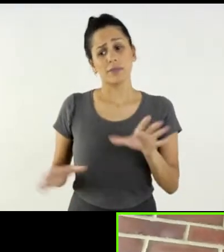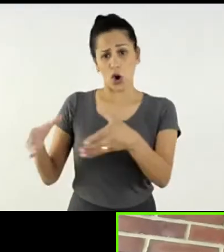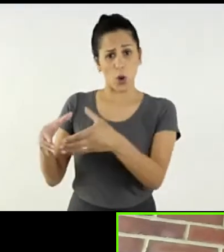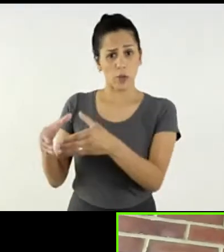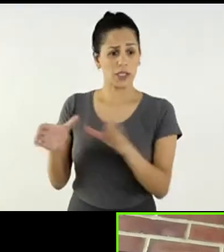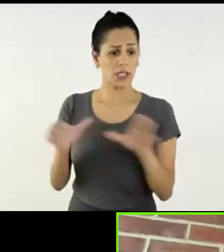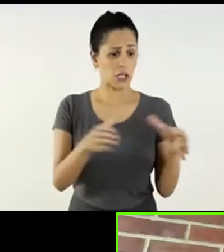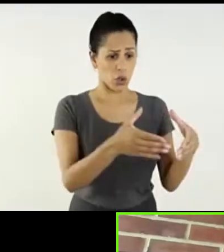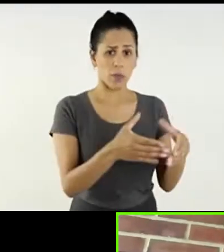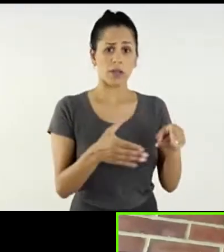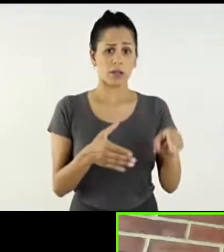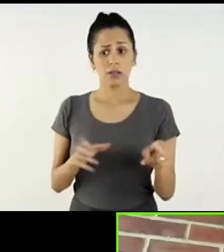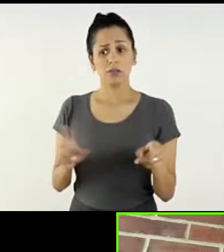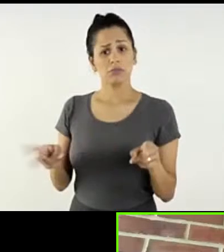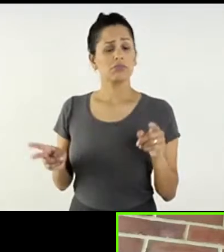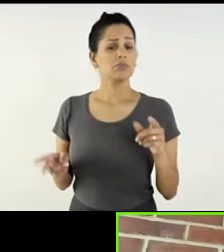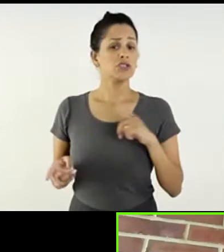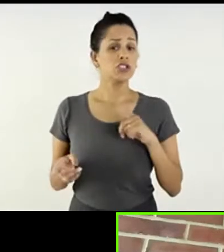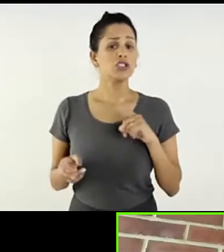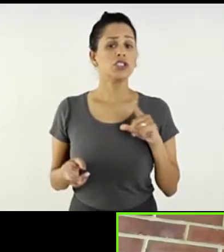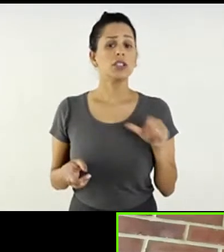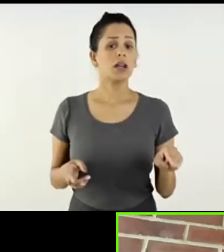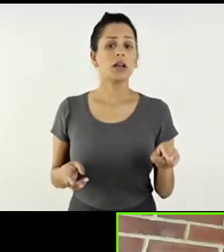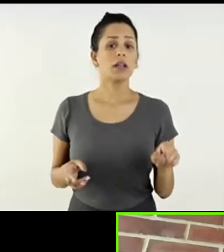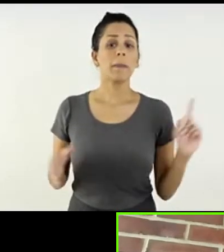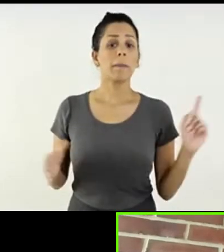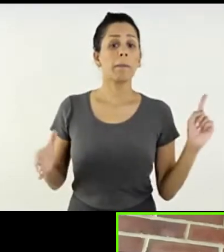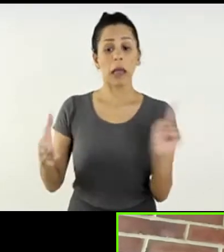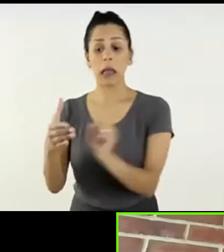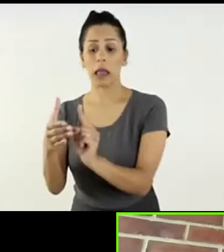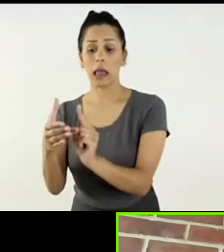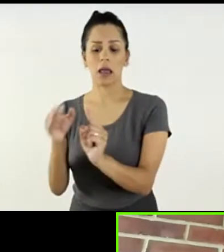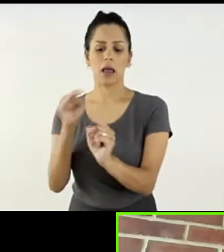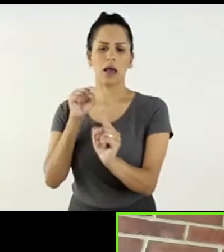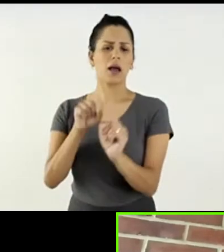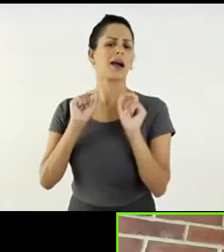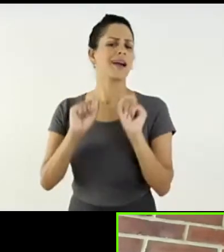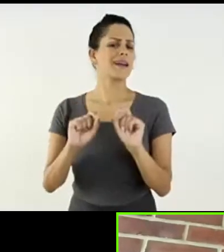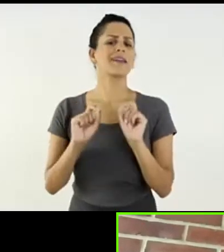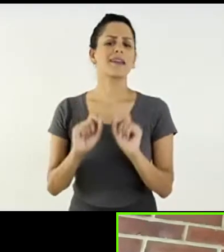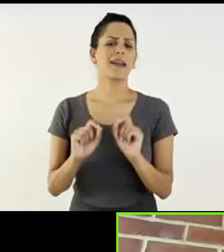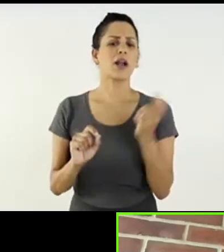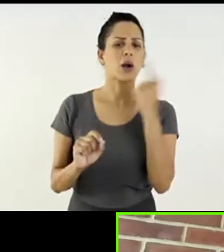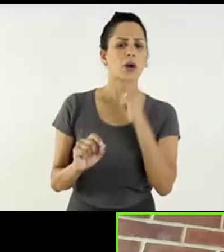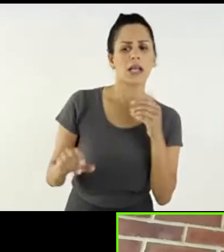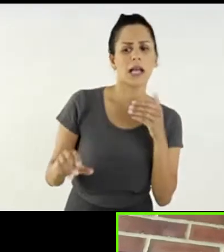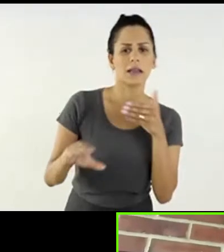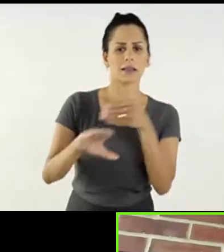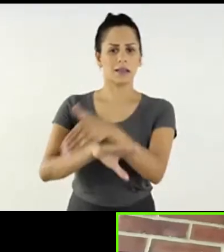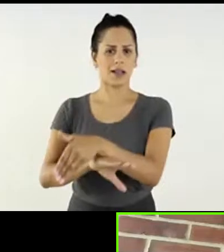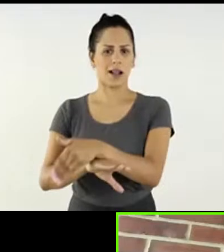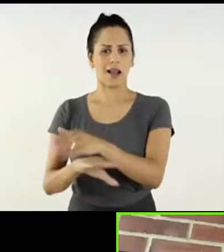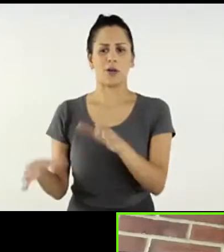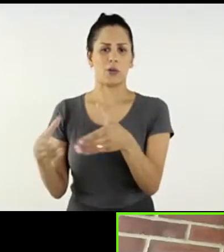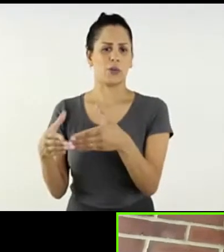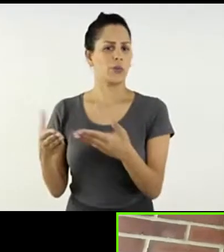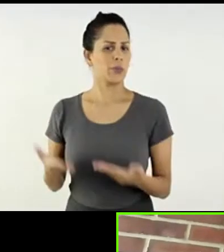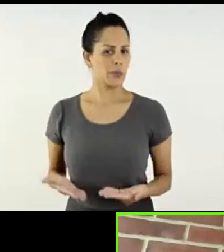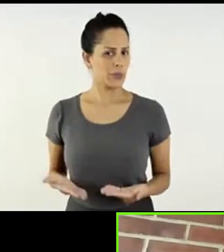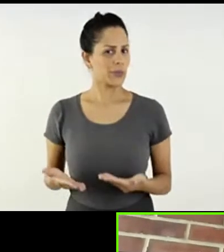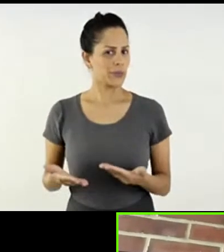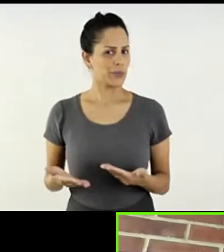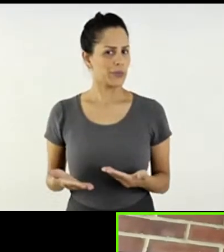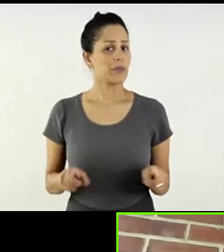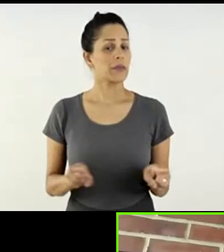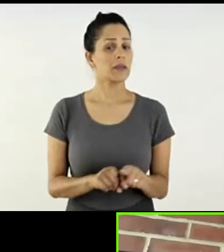who had access to this sort of social alliance network, and also who exists, you know, as a result, as sort of